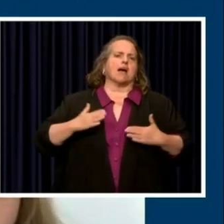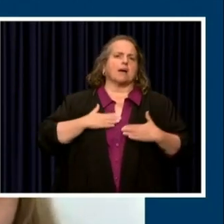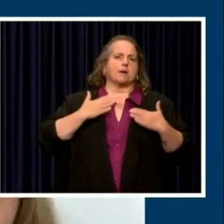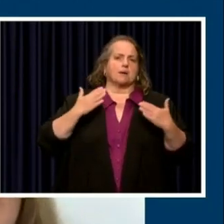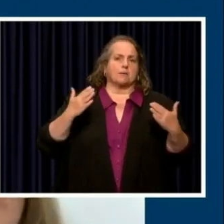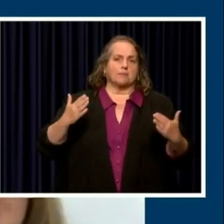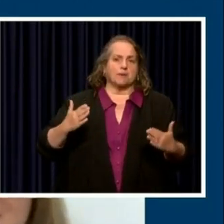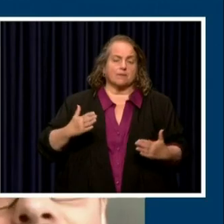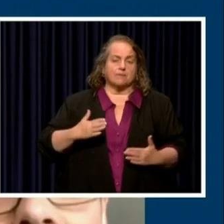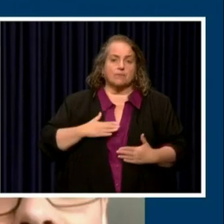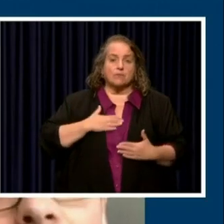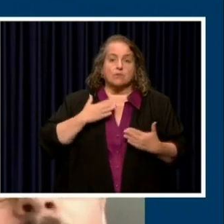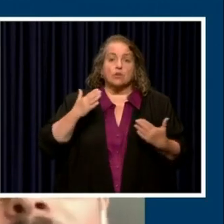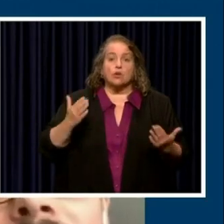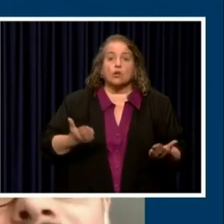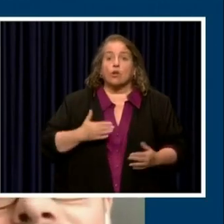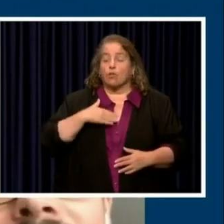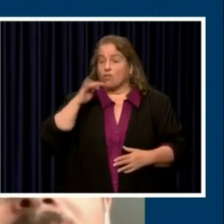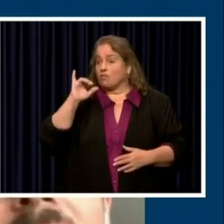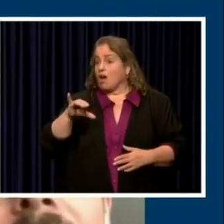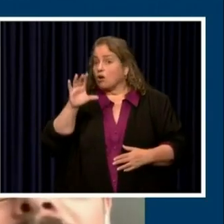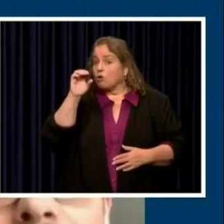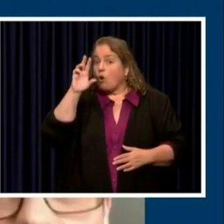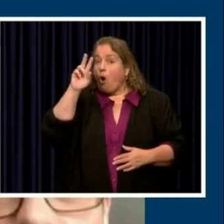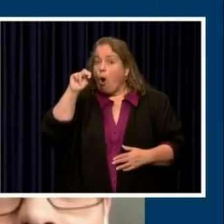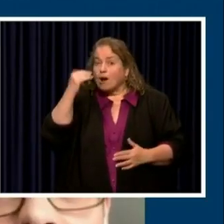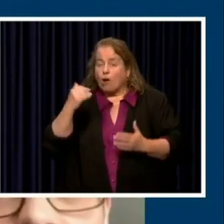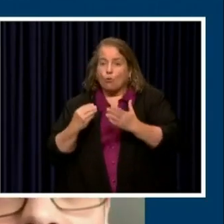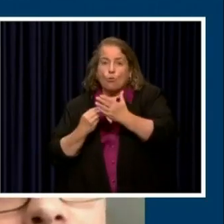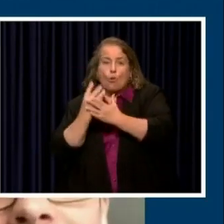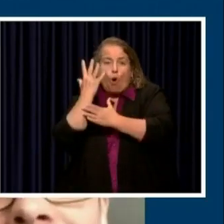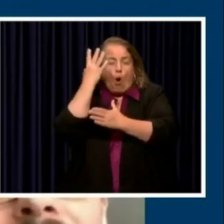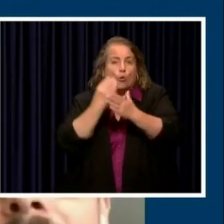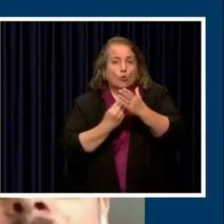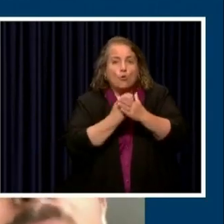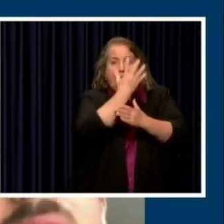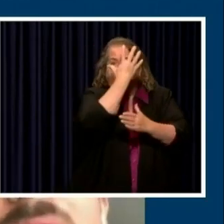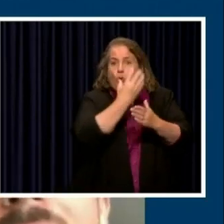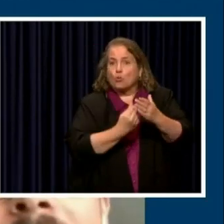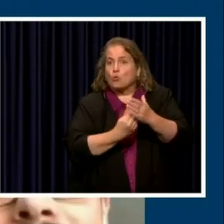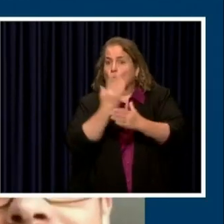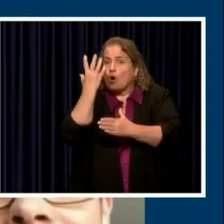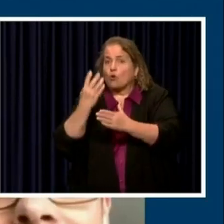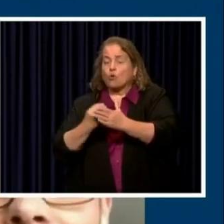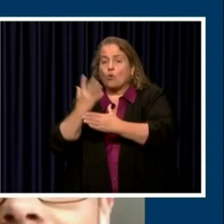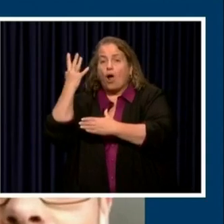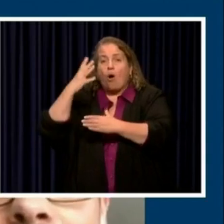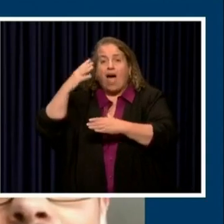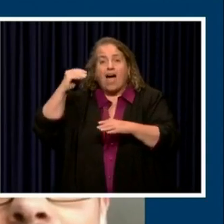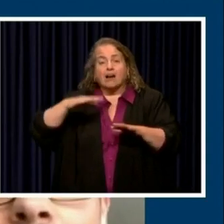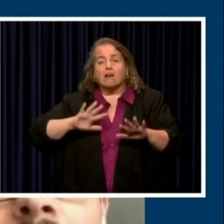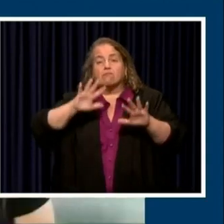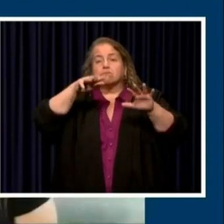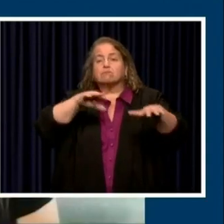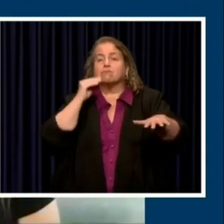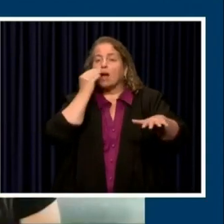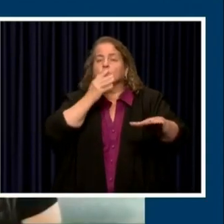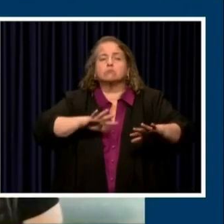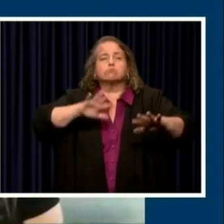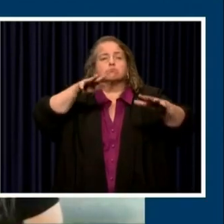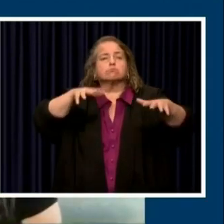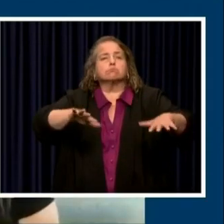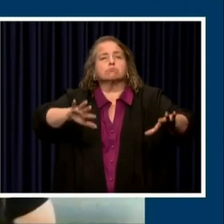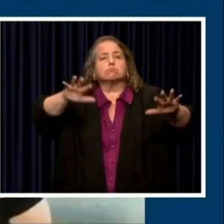gay. The corn tops ripe and the meadows in the bloom, while